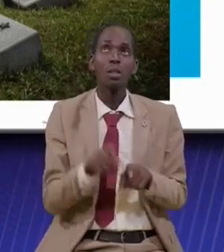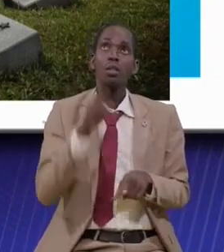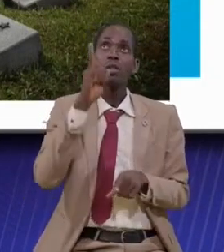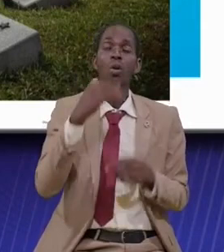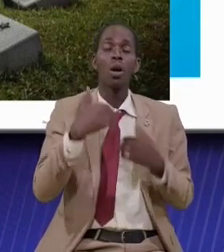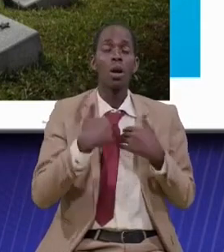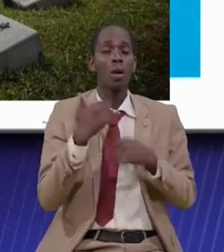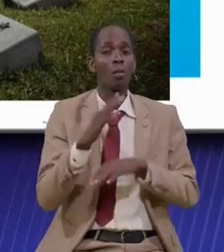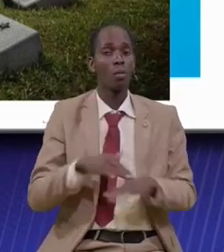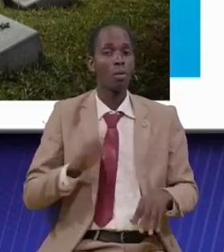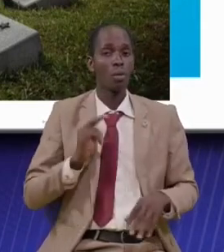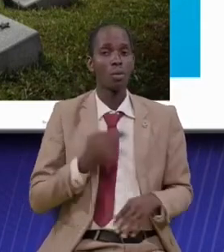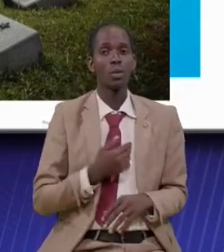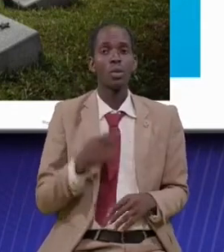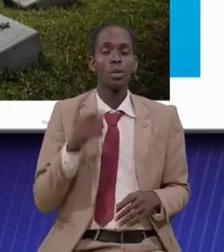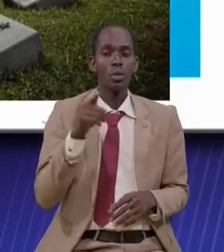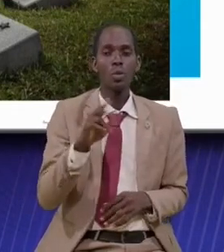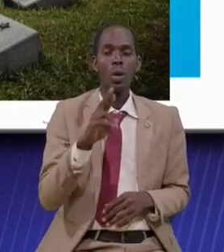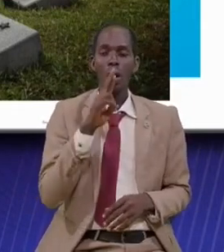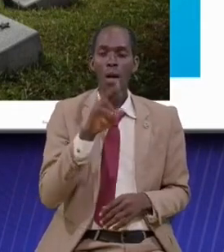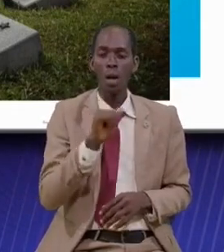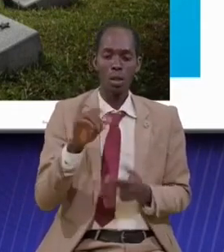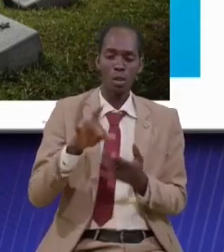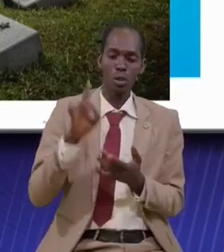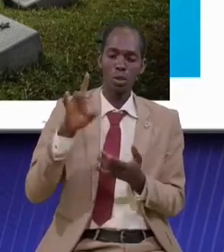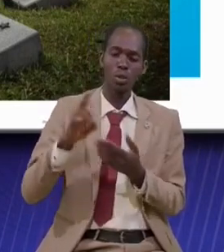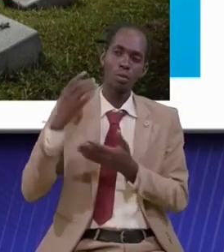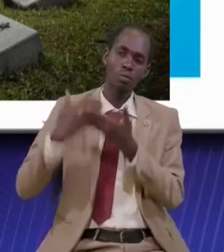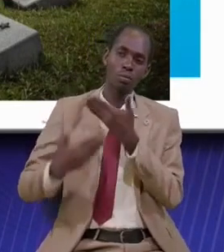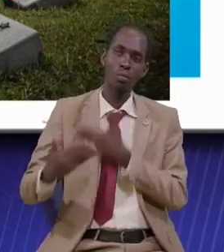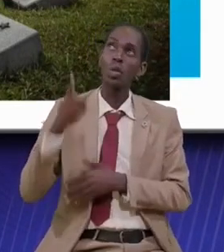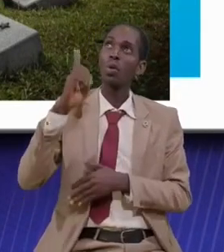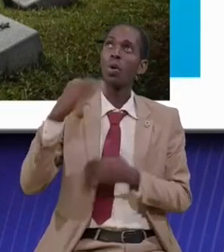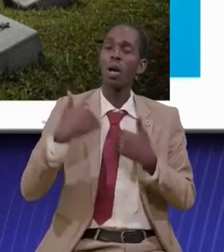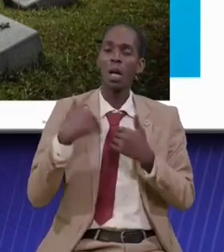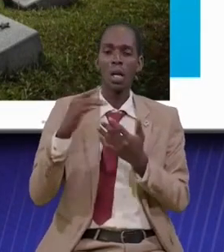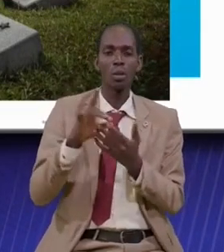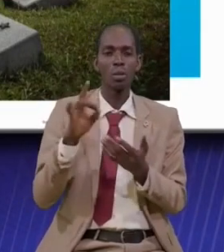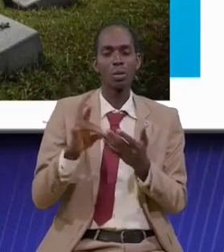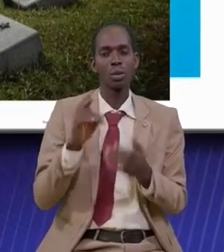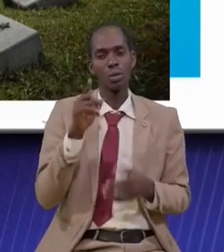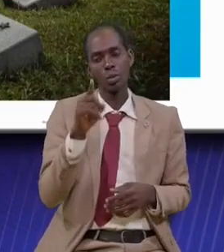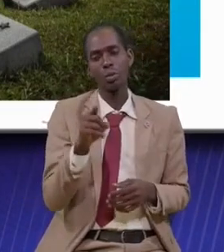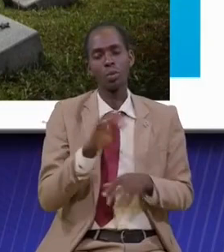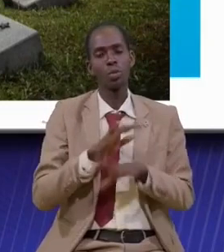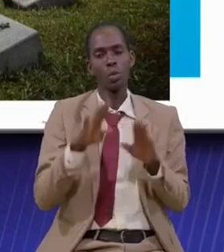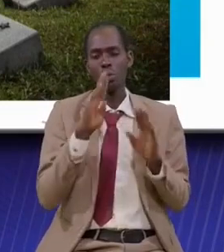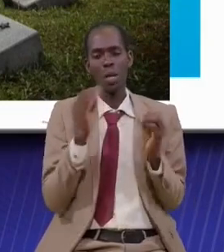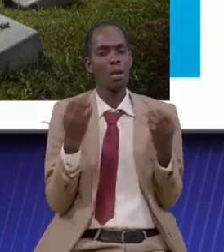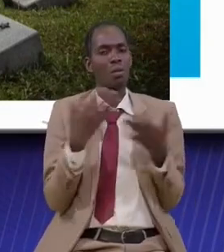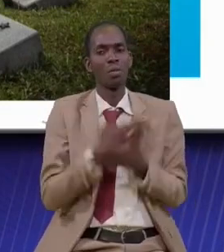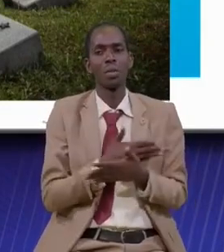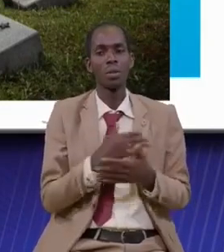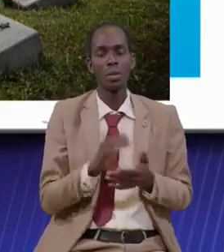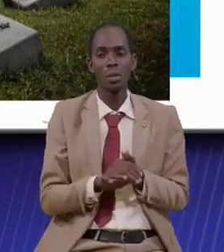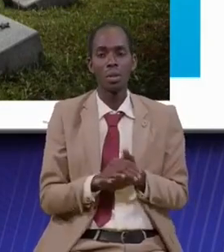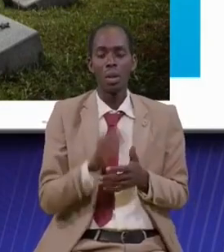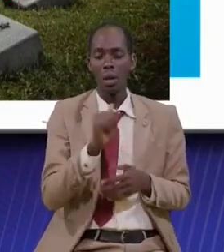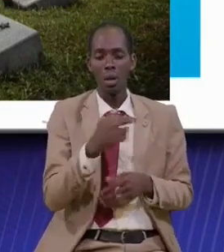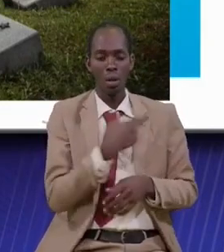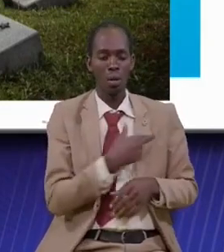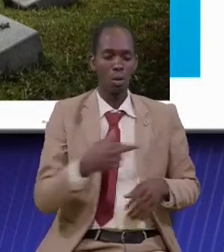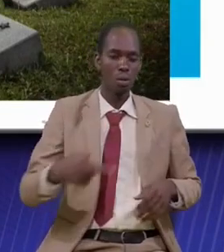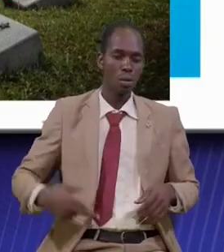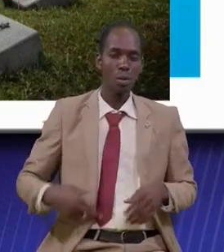a chosen generation. God has chosen you. Don't be afraid. A royal priesthood, a